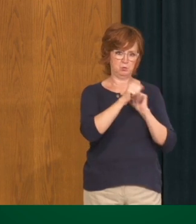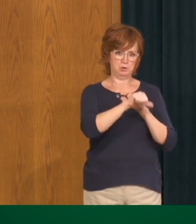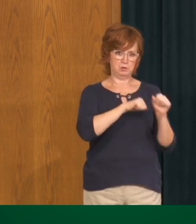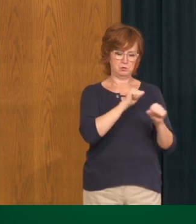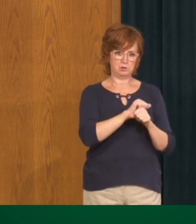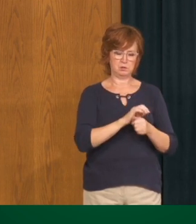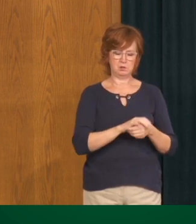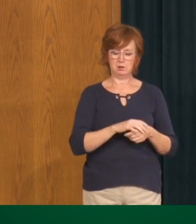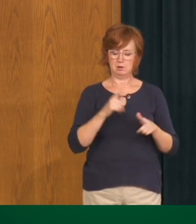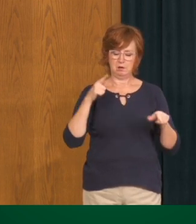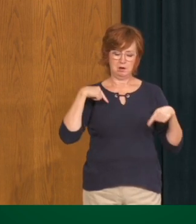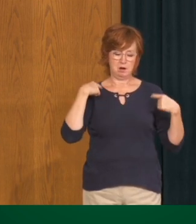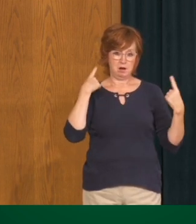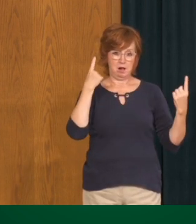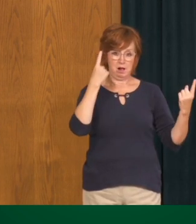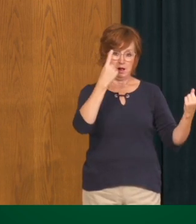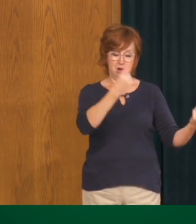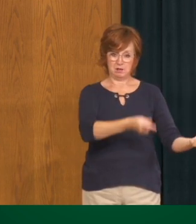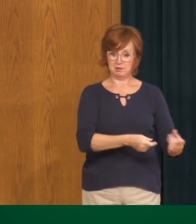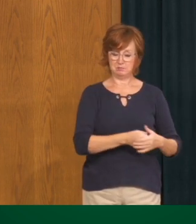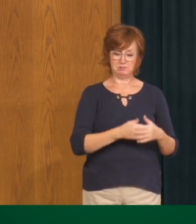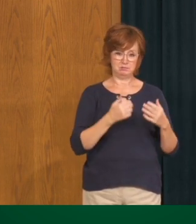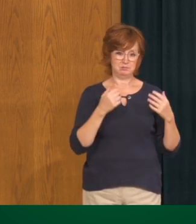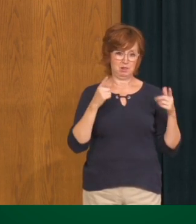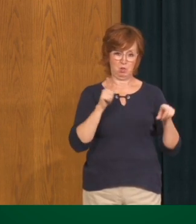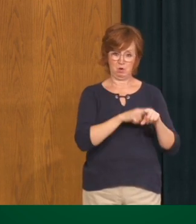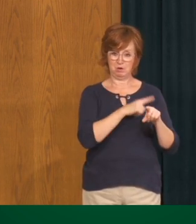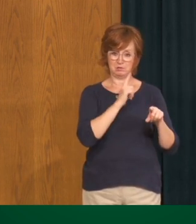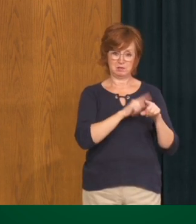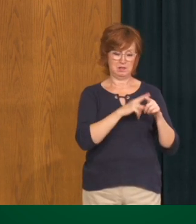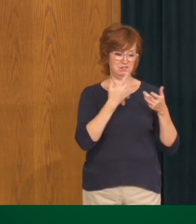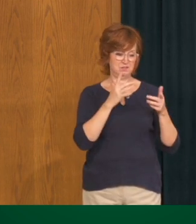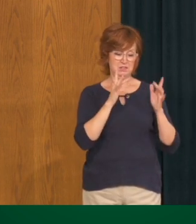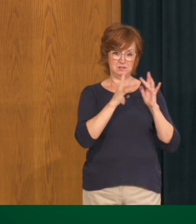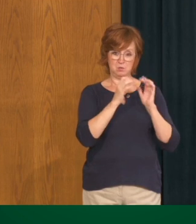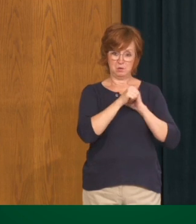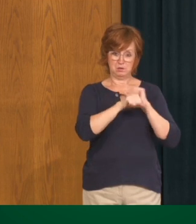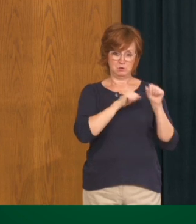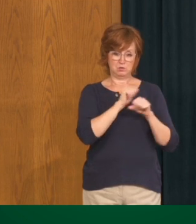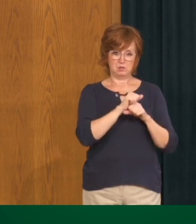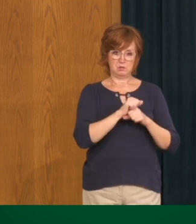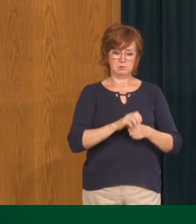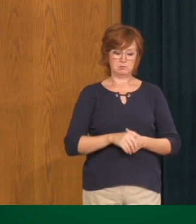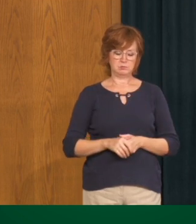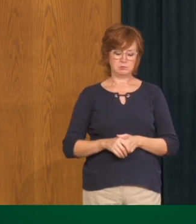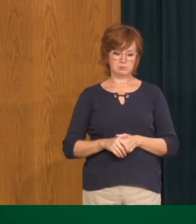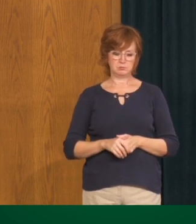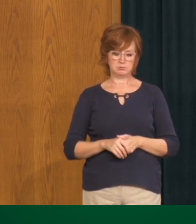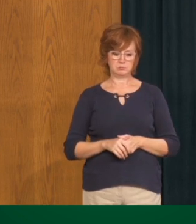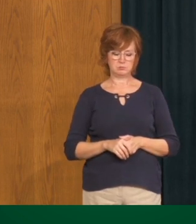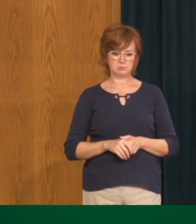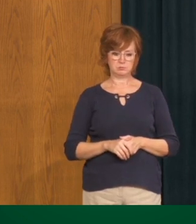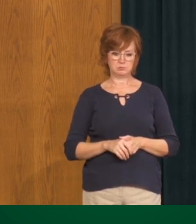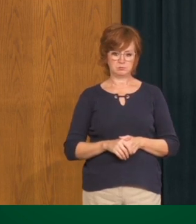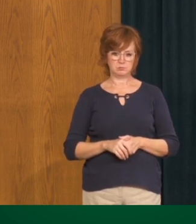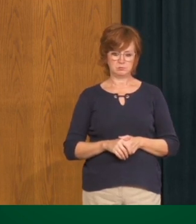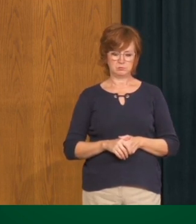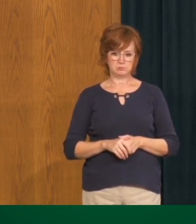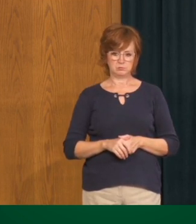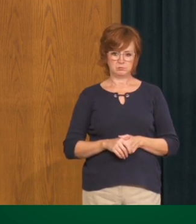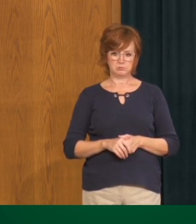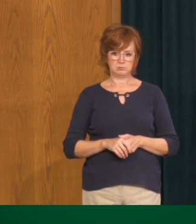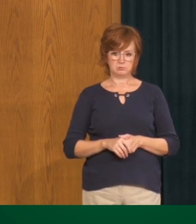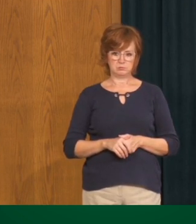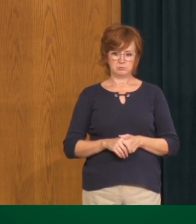is a long-standing one. They consult on a number of different matters, and so it wouldn't be unusual for the school division to consult with public